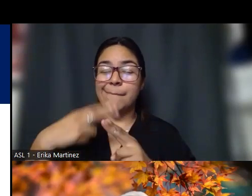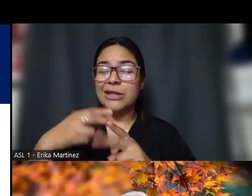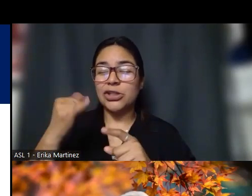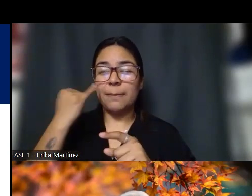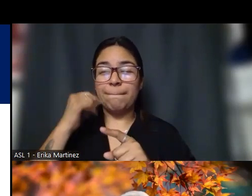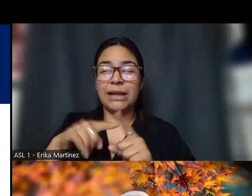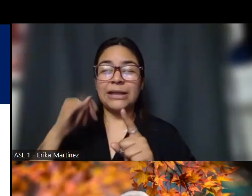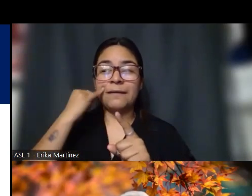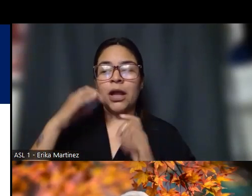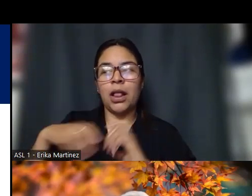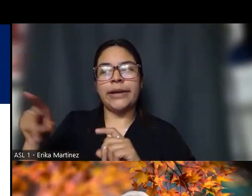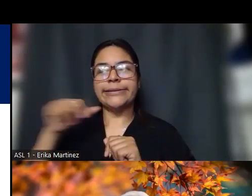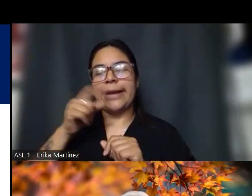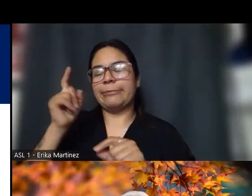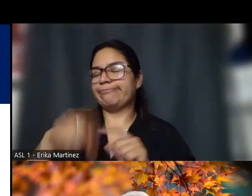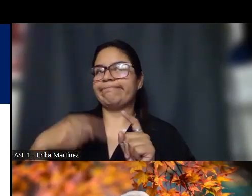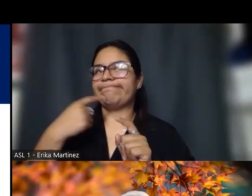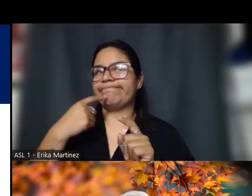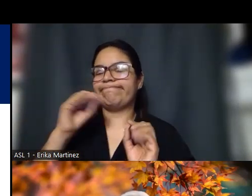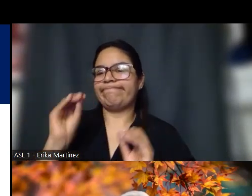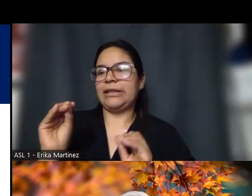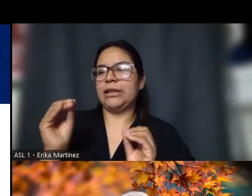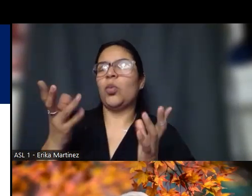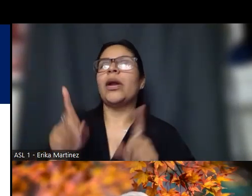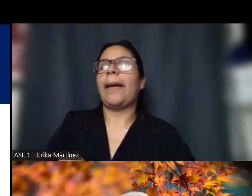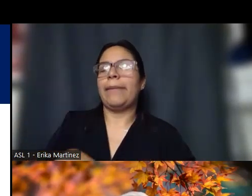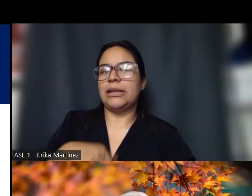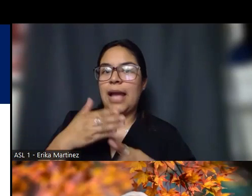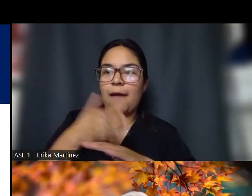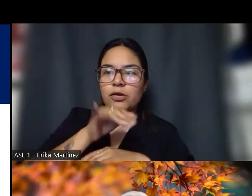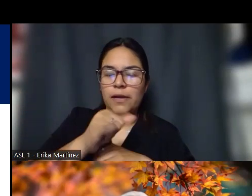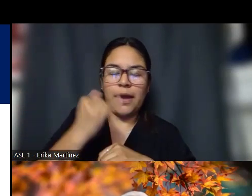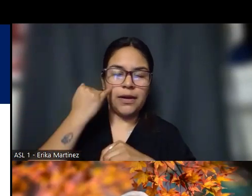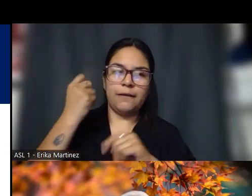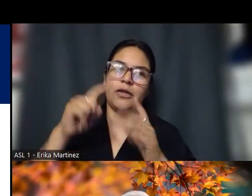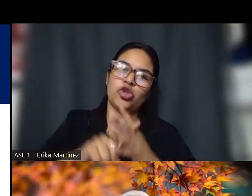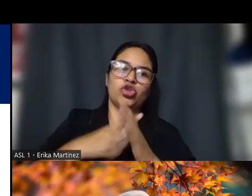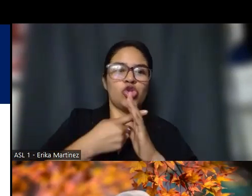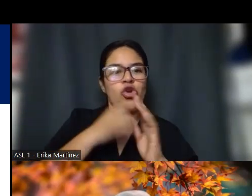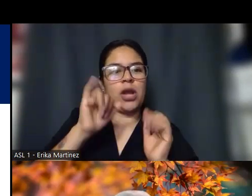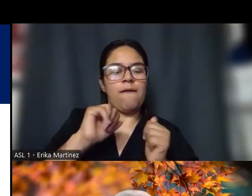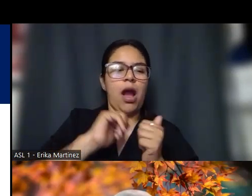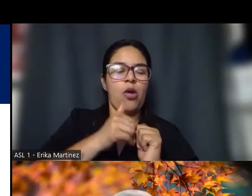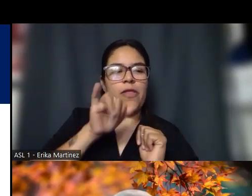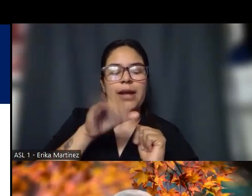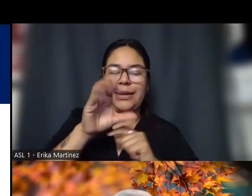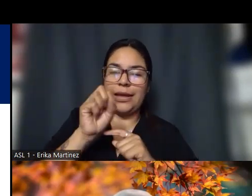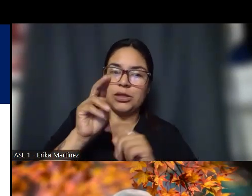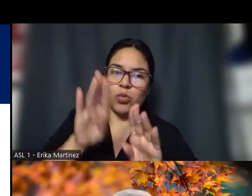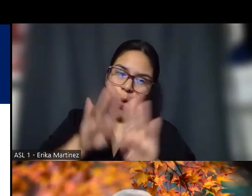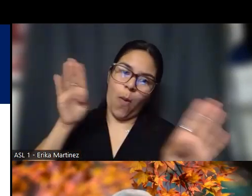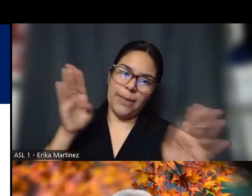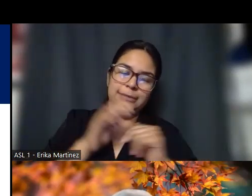but there is abuse and neglect, then what happens, correct? And also, if there is grave